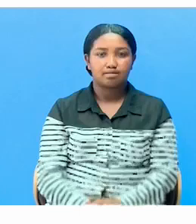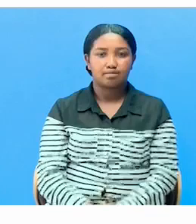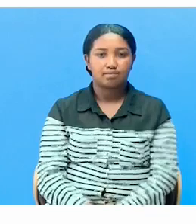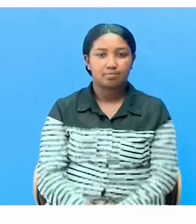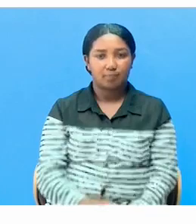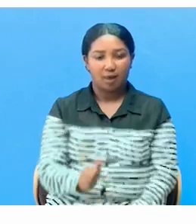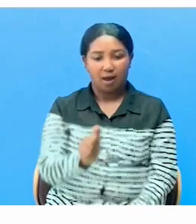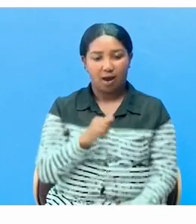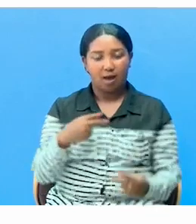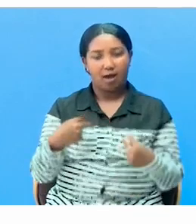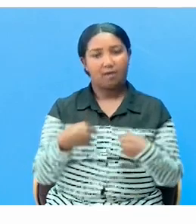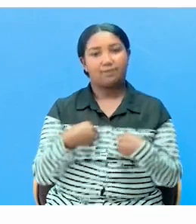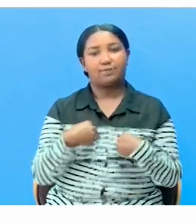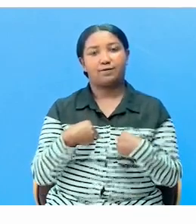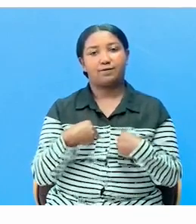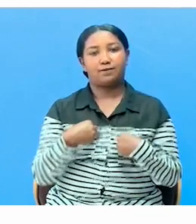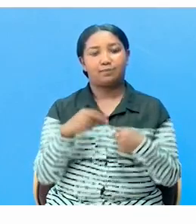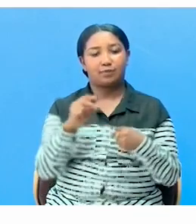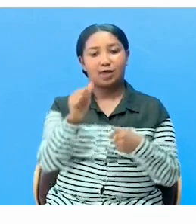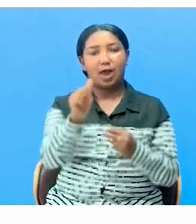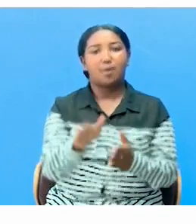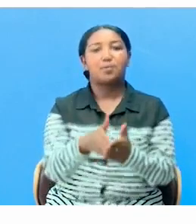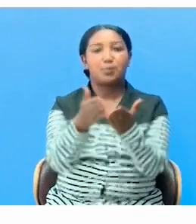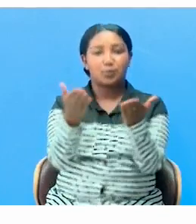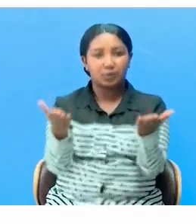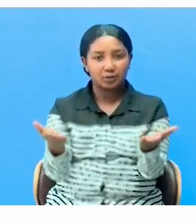I have a book.